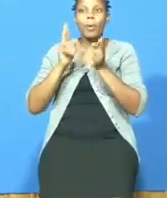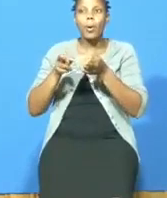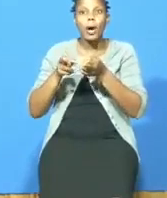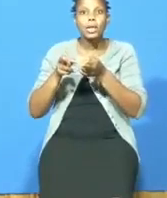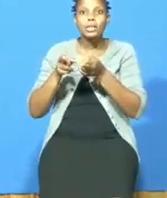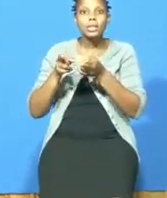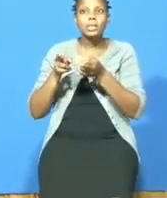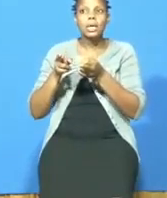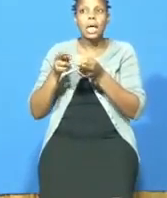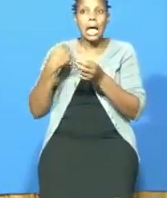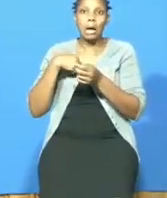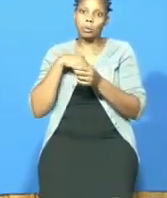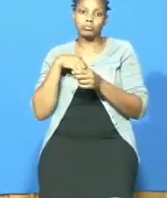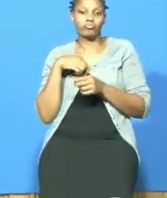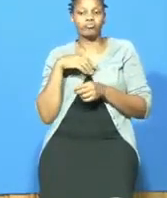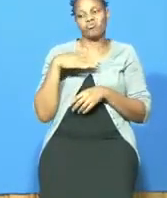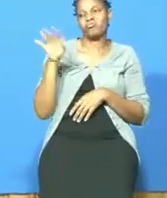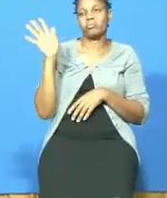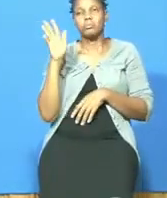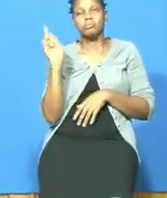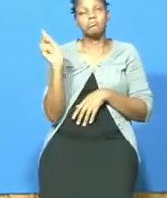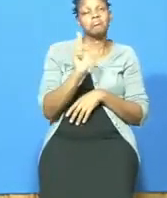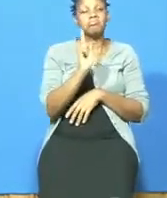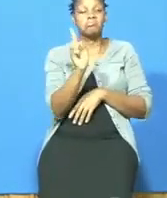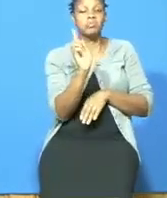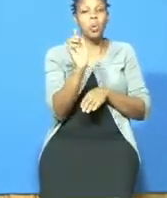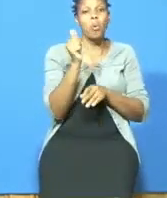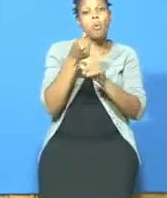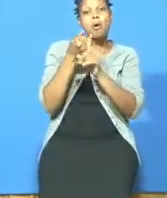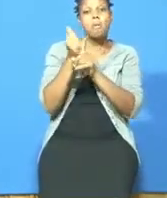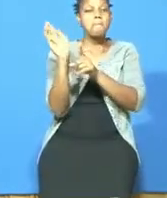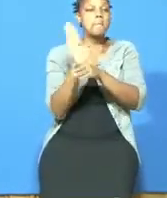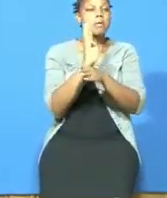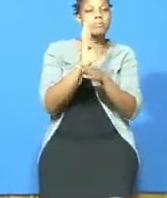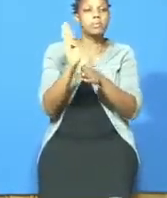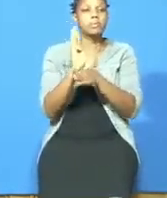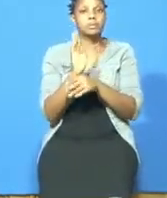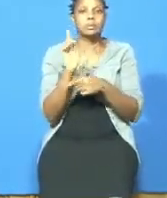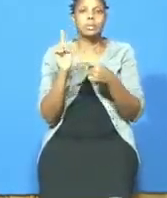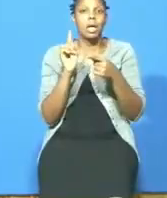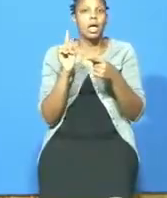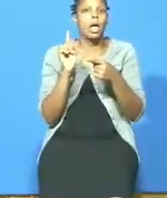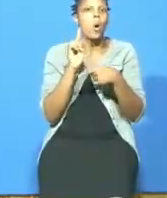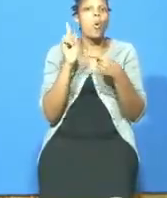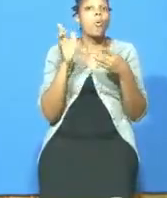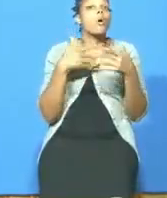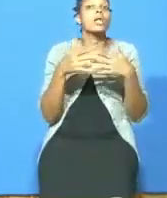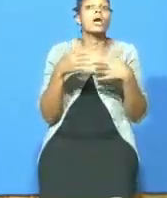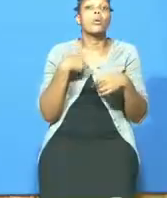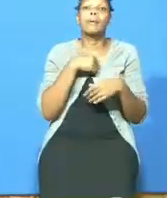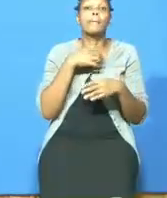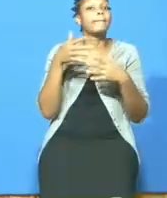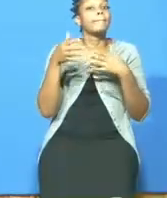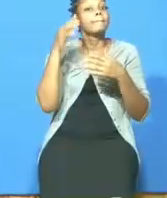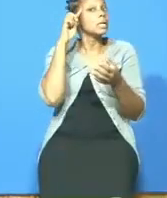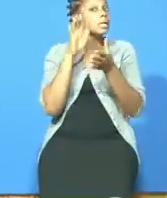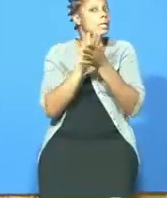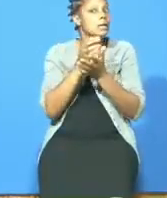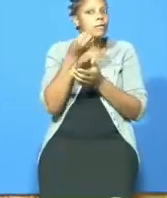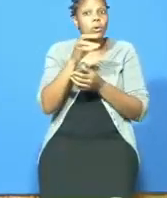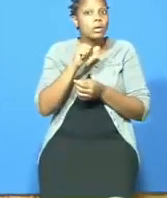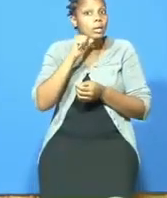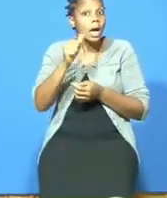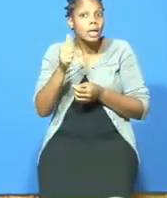we went about our own business. But whether we believed it or not,